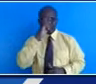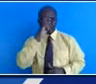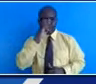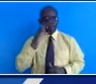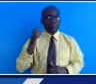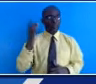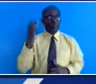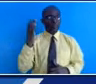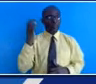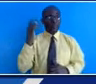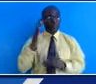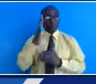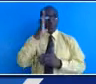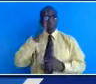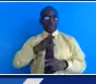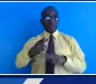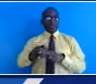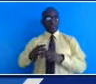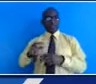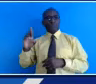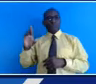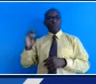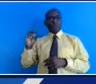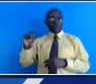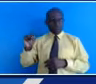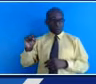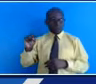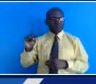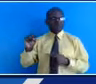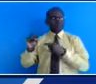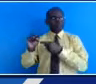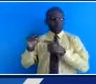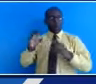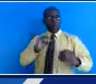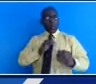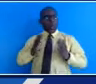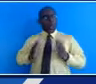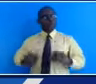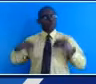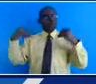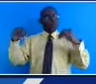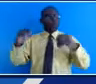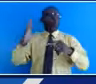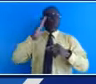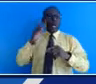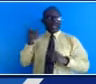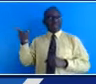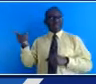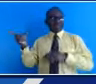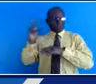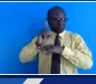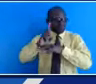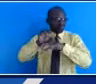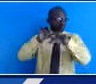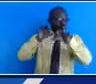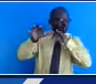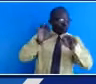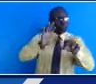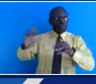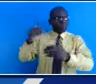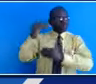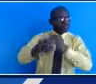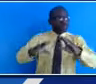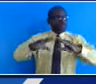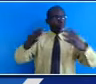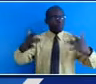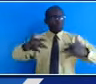was before things shut down, but that's open. What we have opened in phase two are outdoor seating for restaurants. That was not originally part